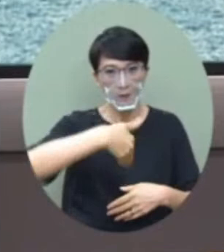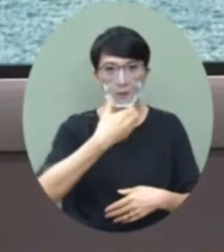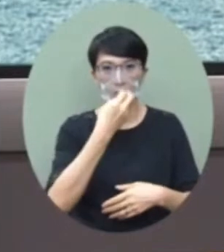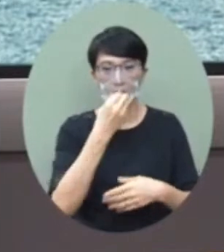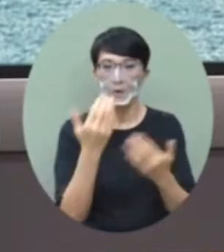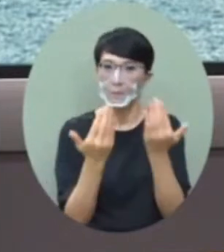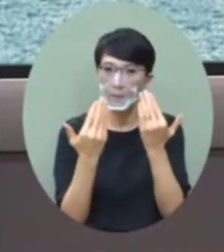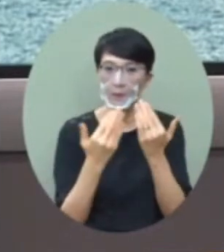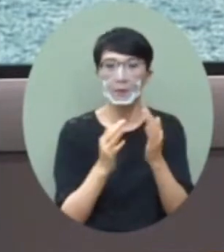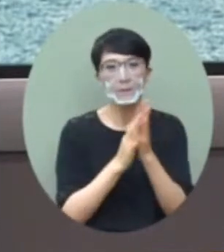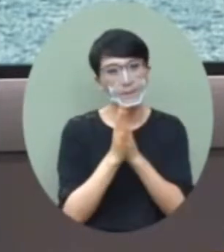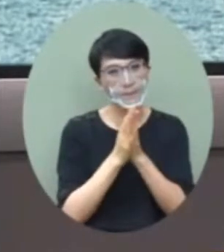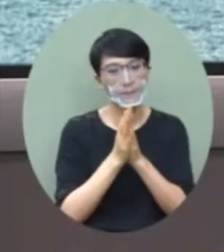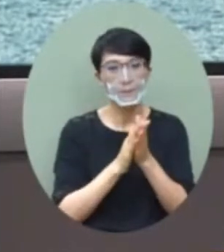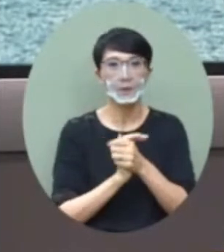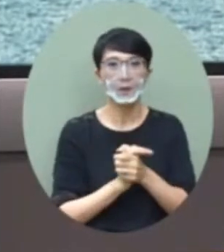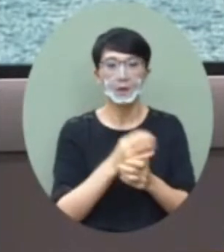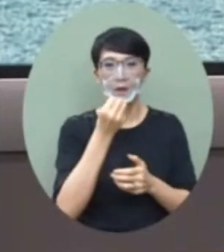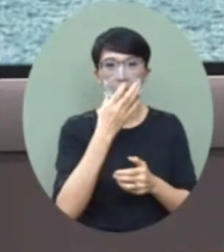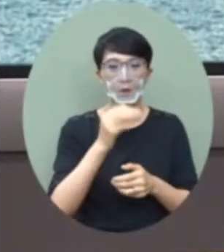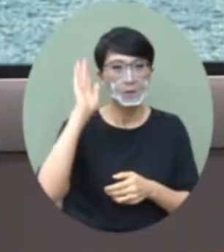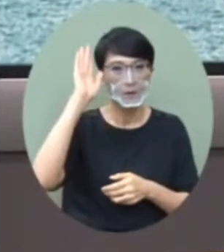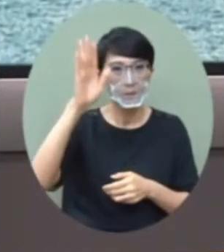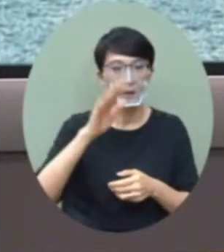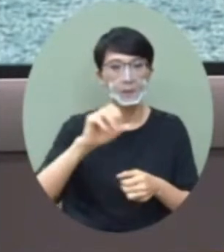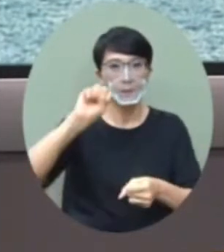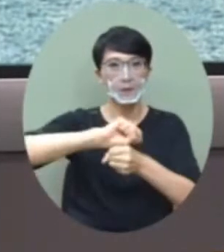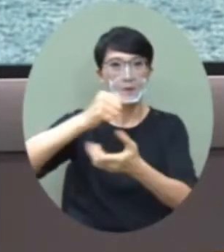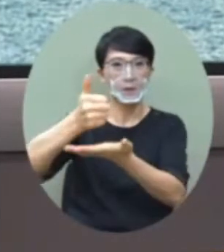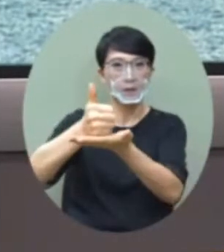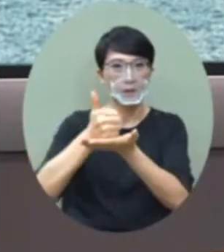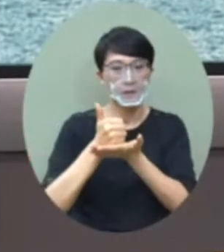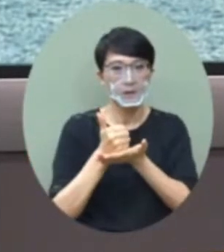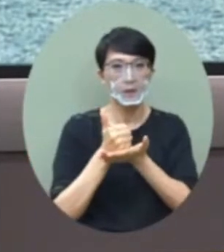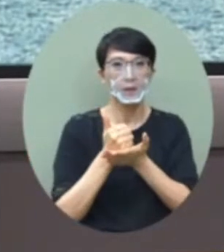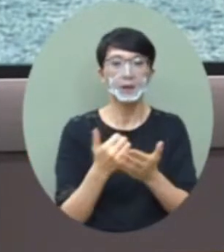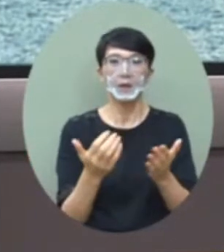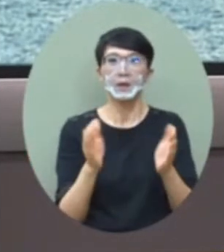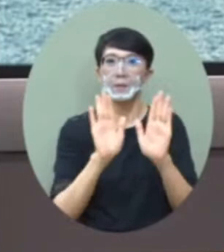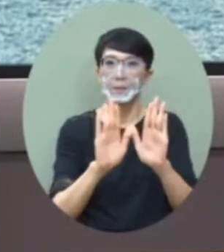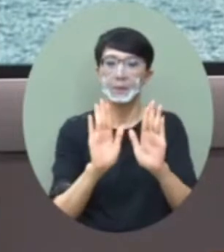We have introduced isolation measures